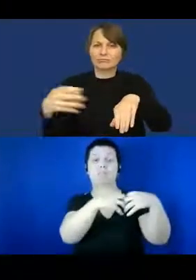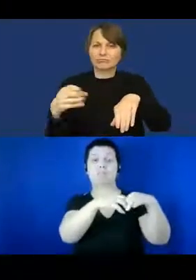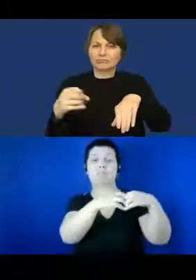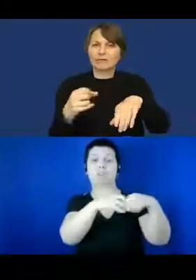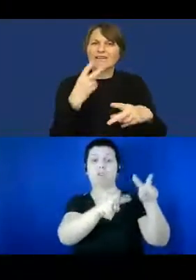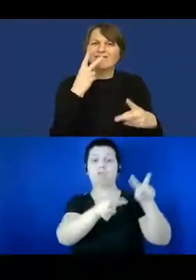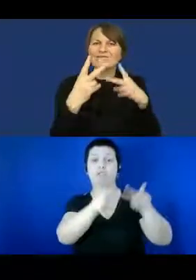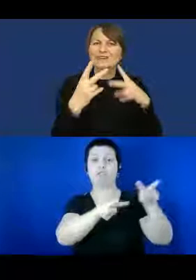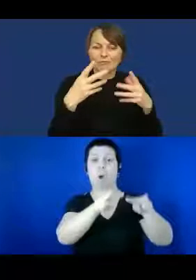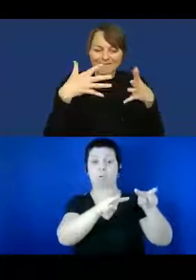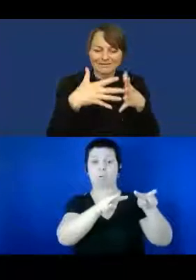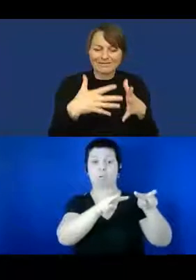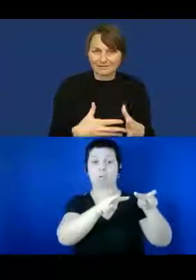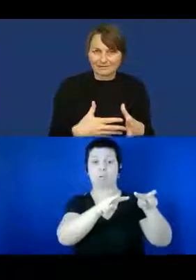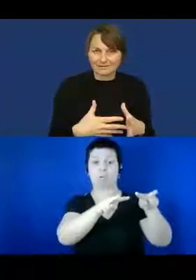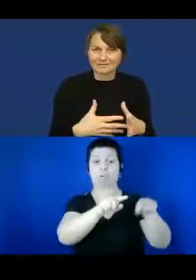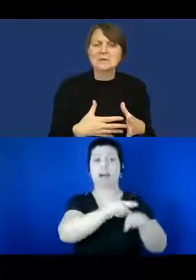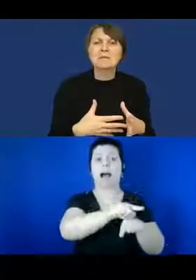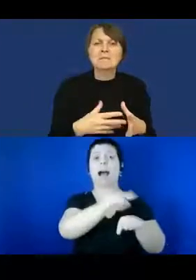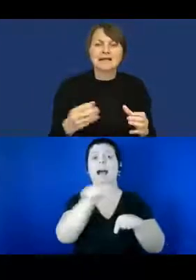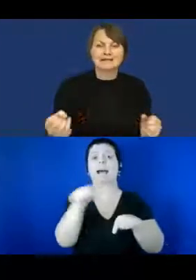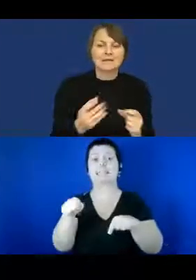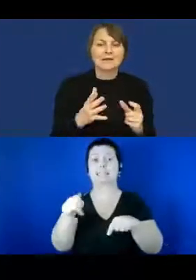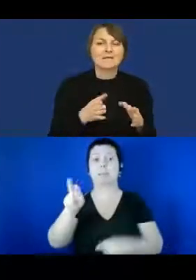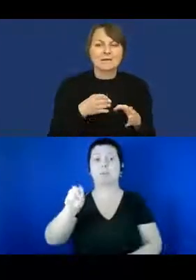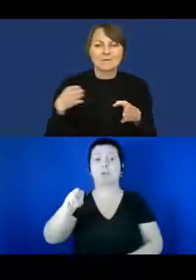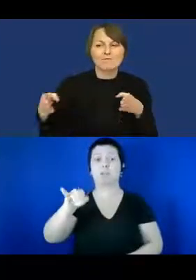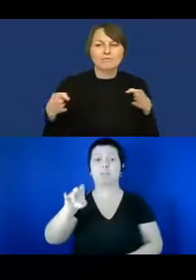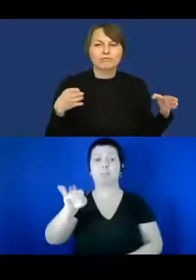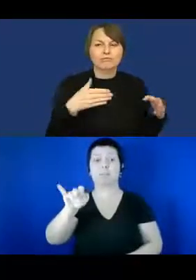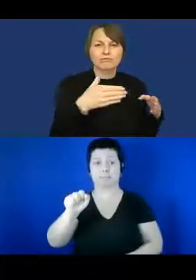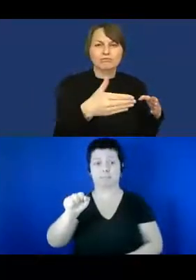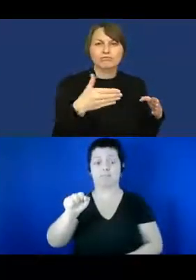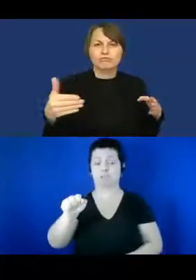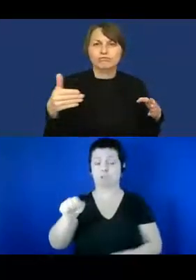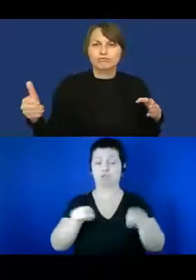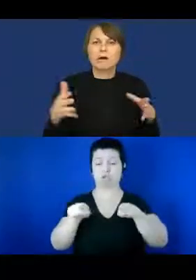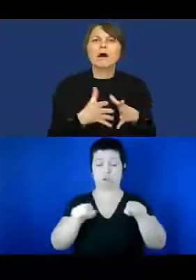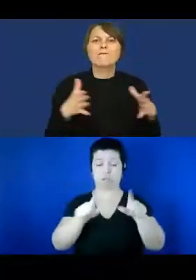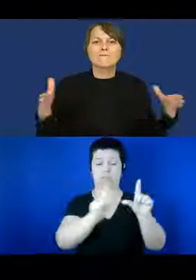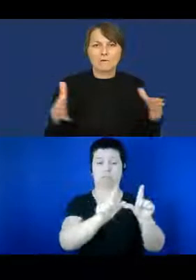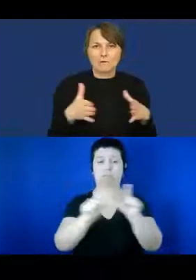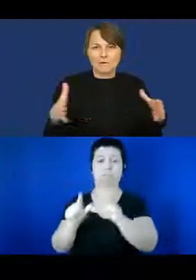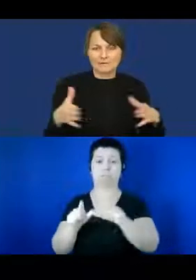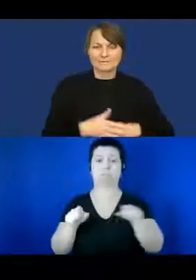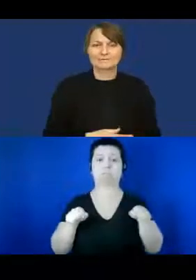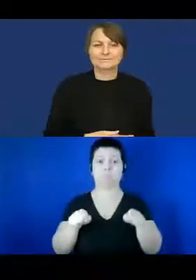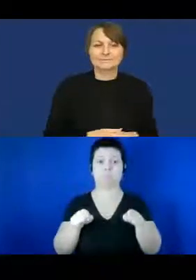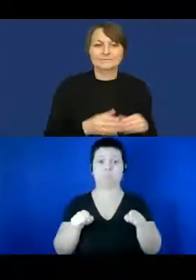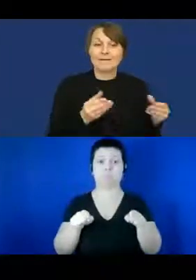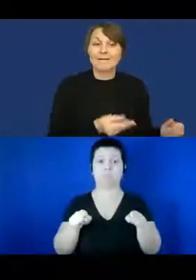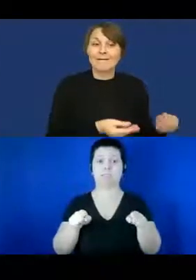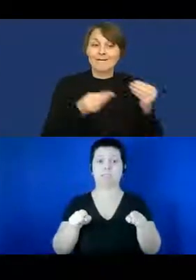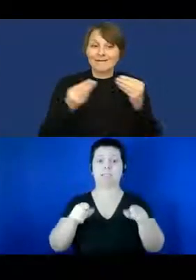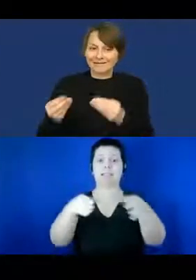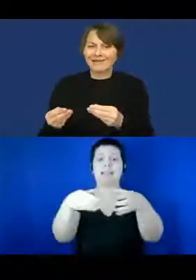as proximity data. And these are passed on to the semantic knowledge